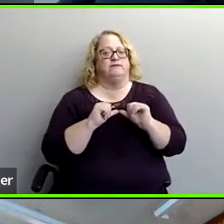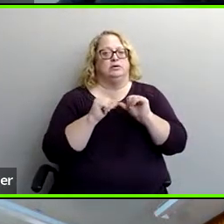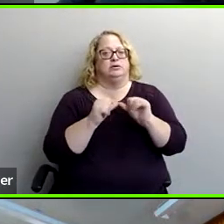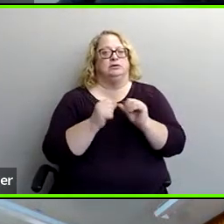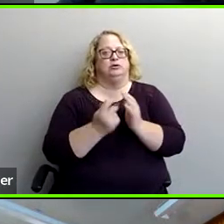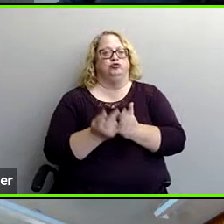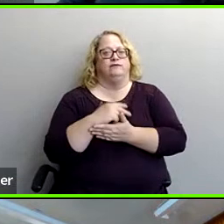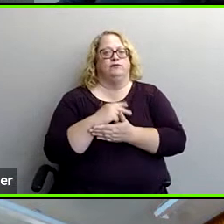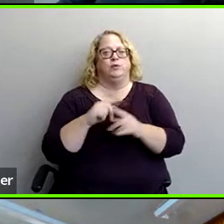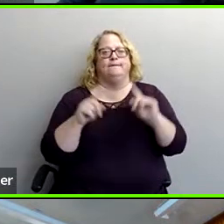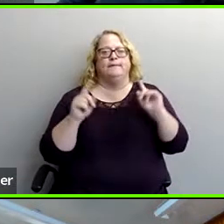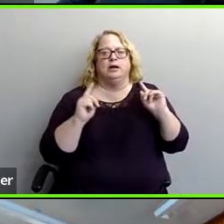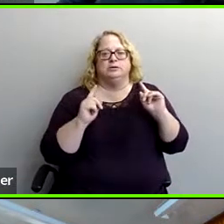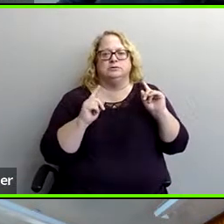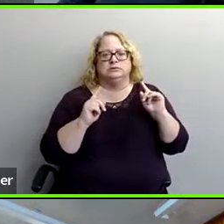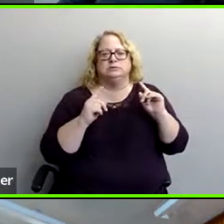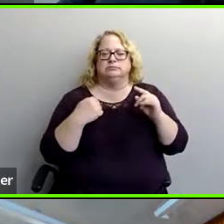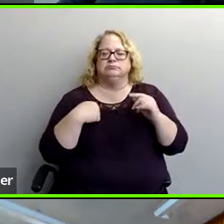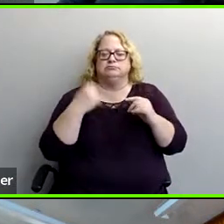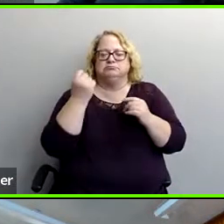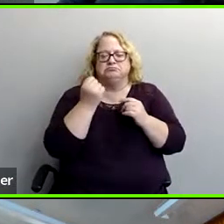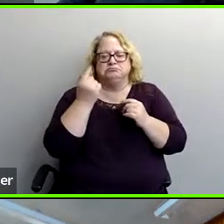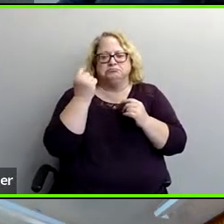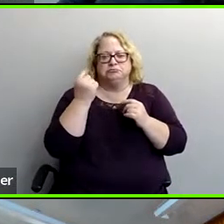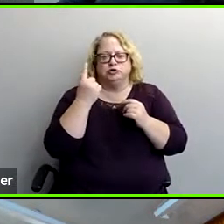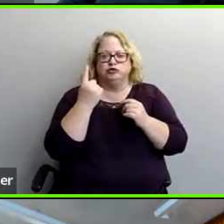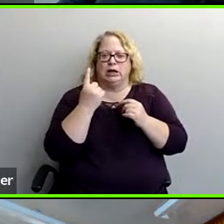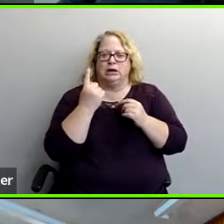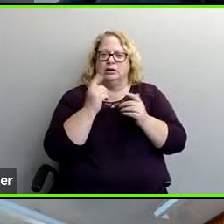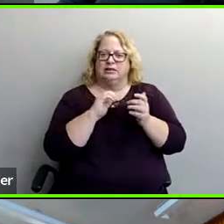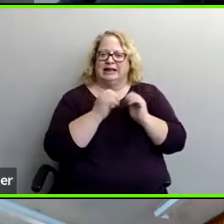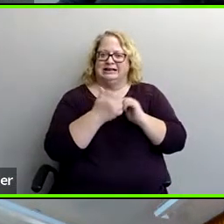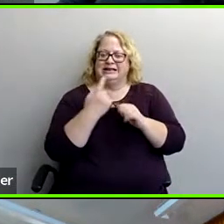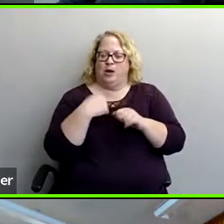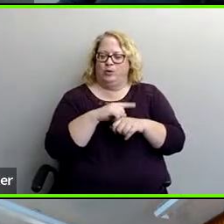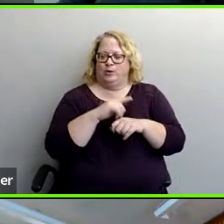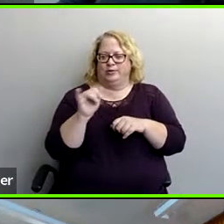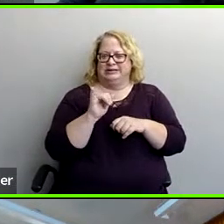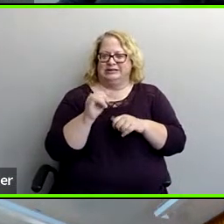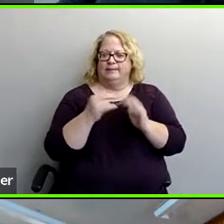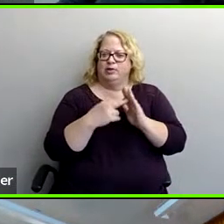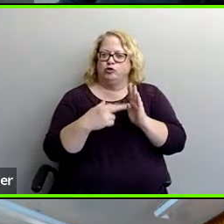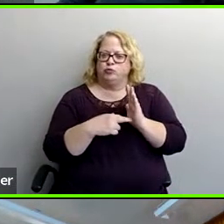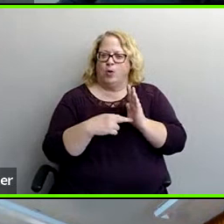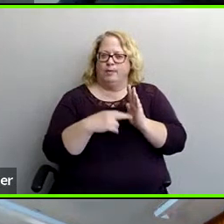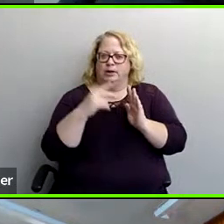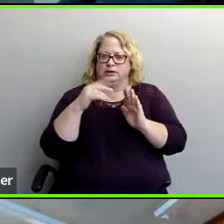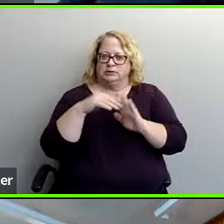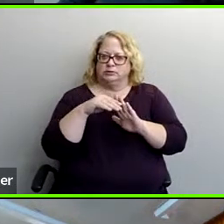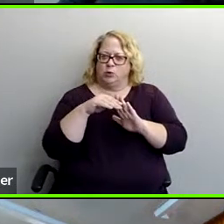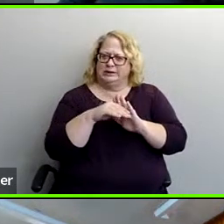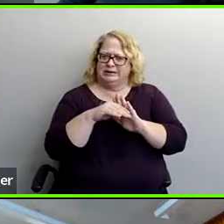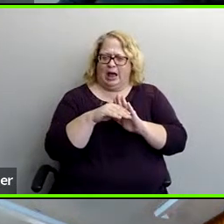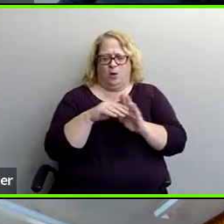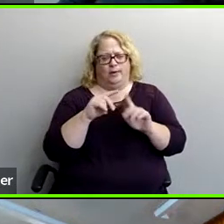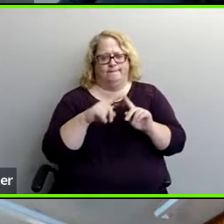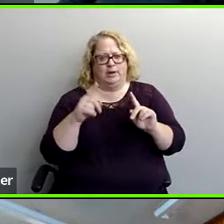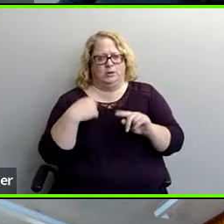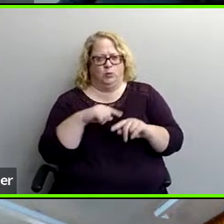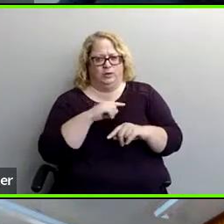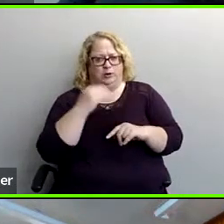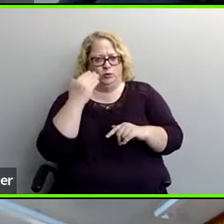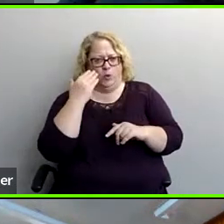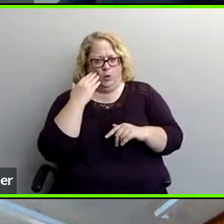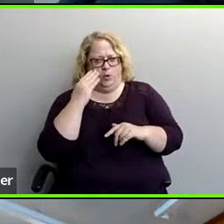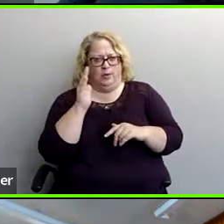to review, but I understand, and that's how we were too. It's like the enrollment is going down, but we